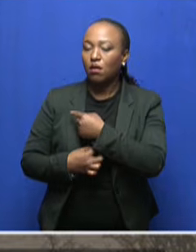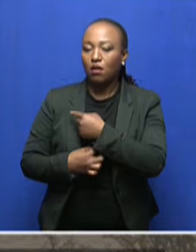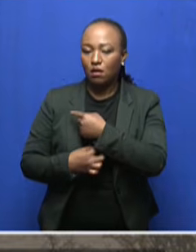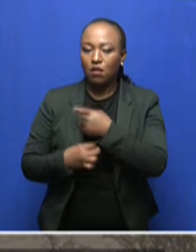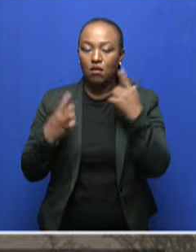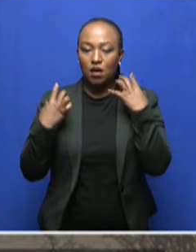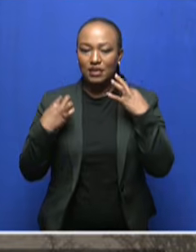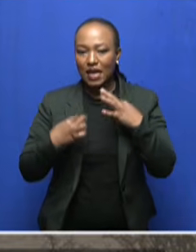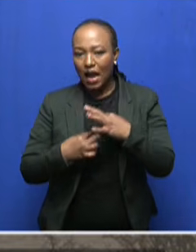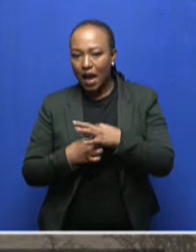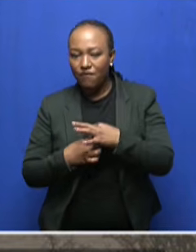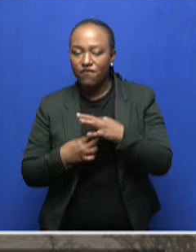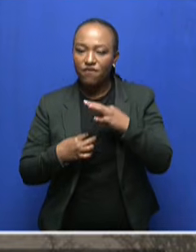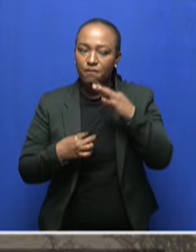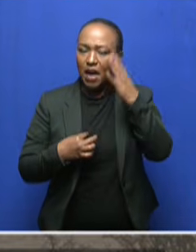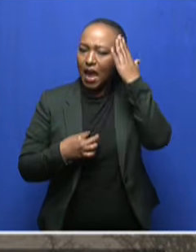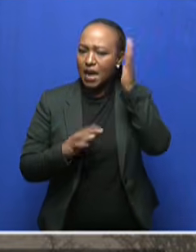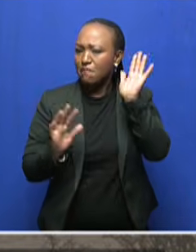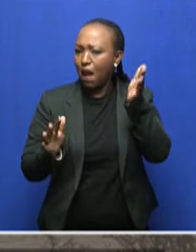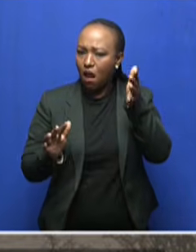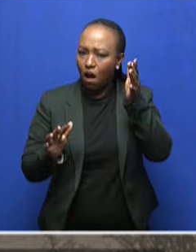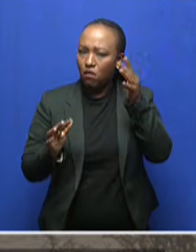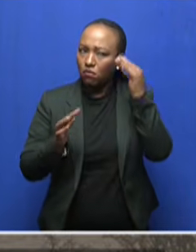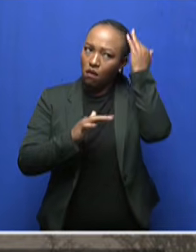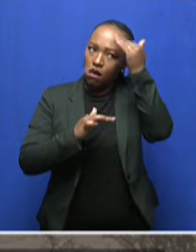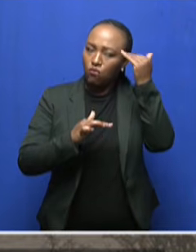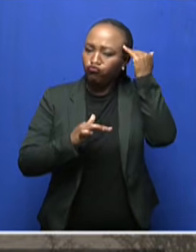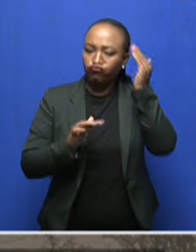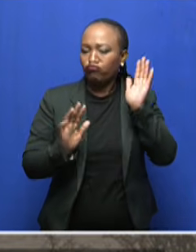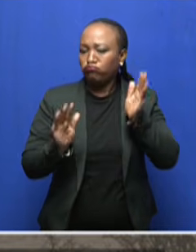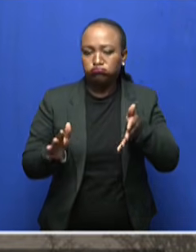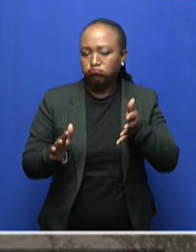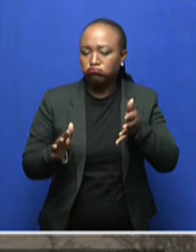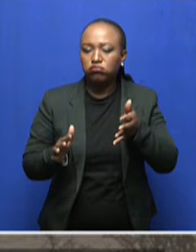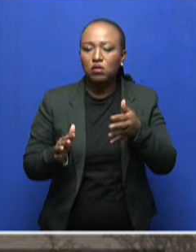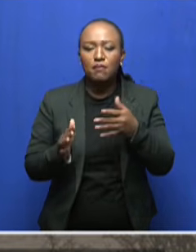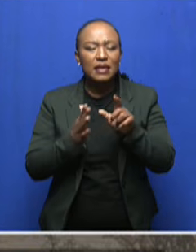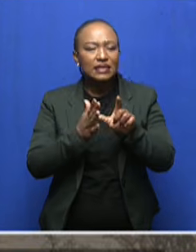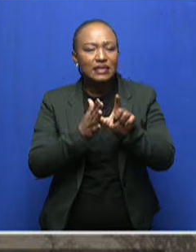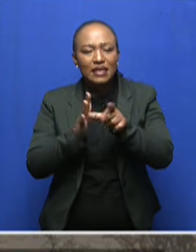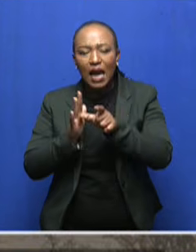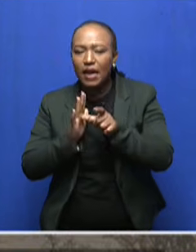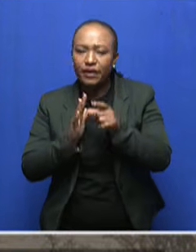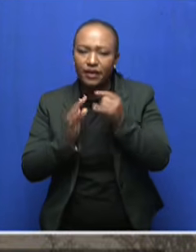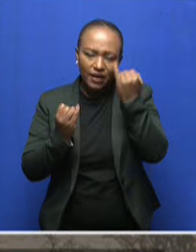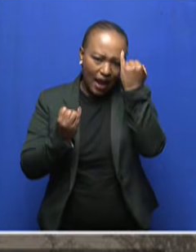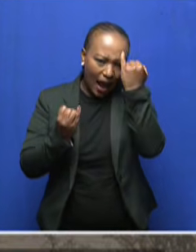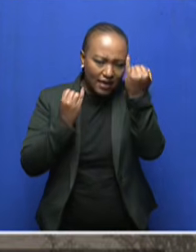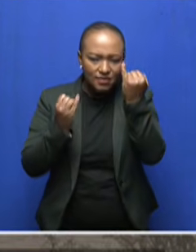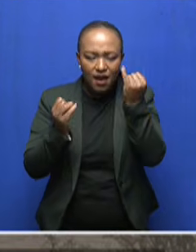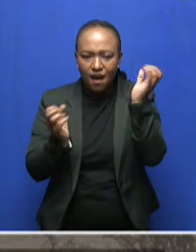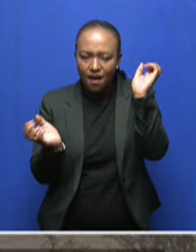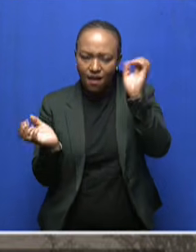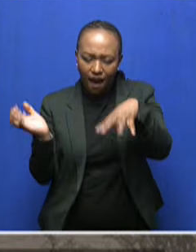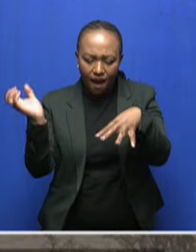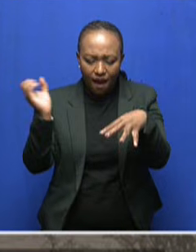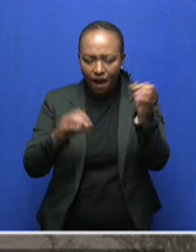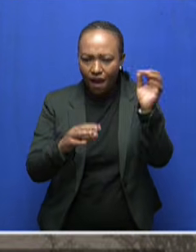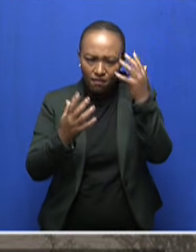only limited to your head. And then I got to designing, I got to brainstorming, researching,